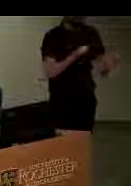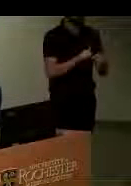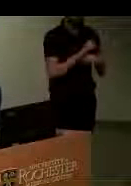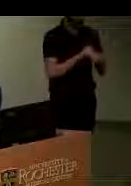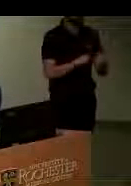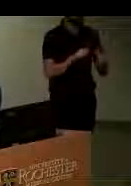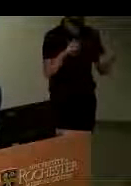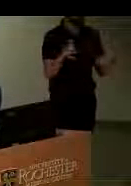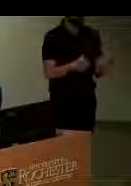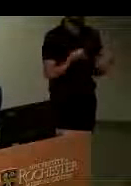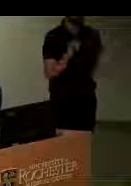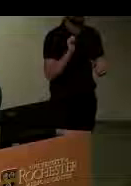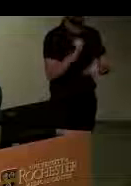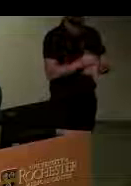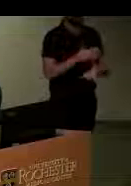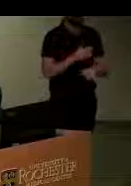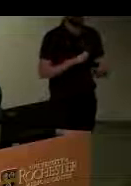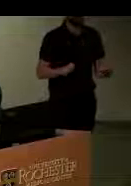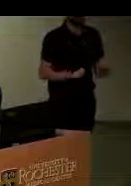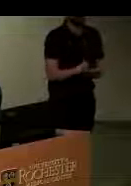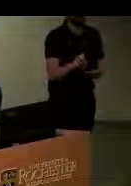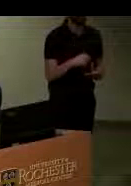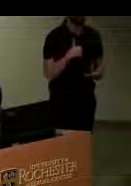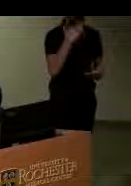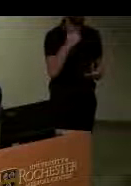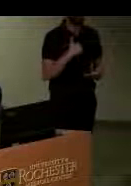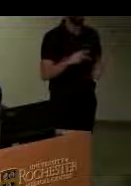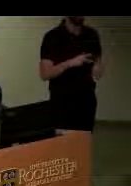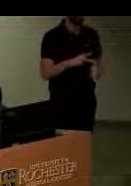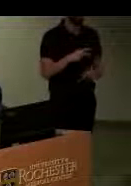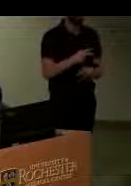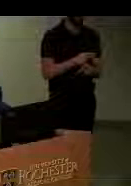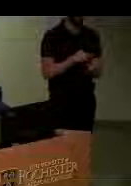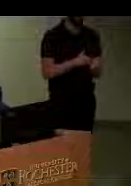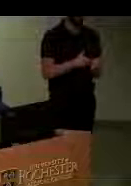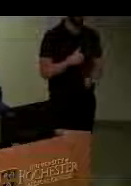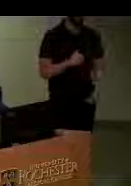set me in the path that I knew I really wanted to be a primary care physician.